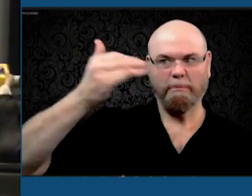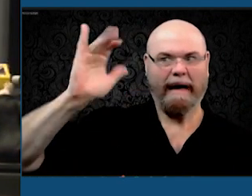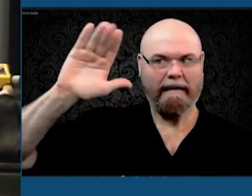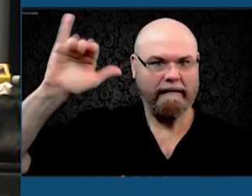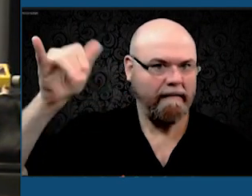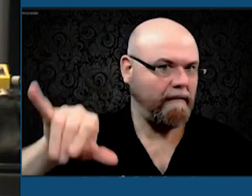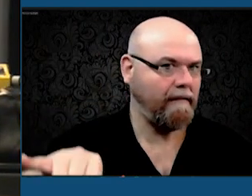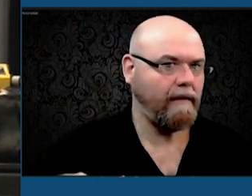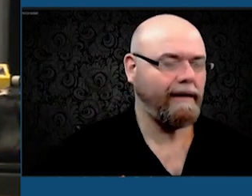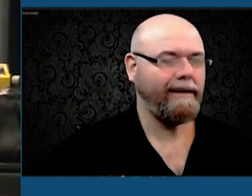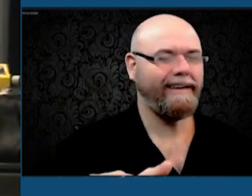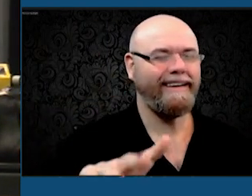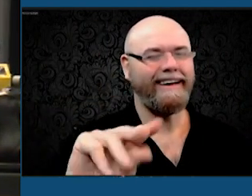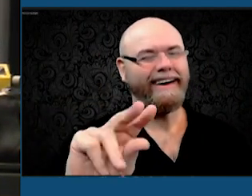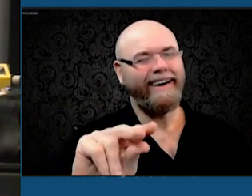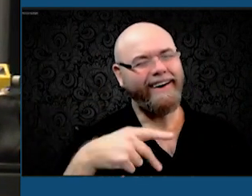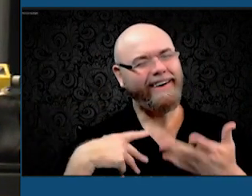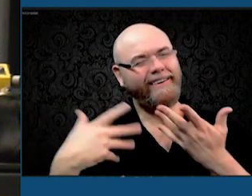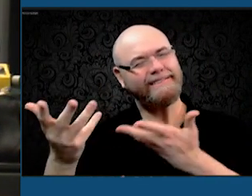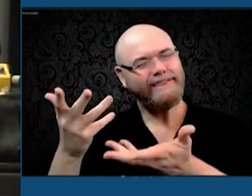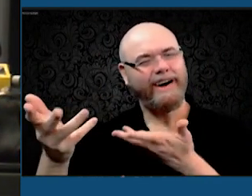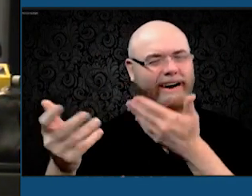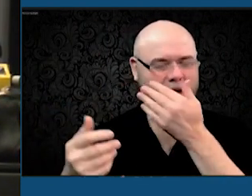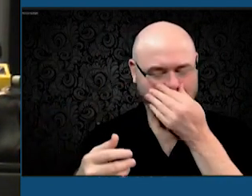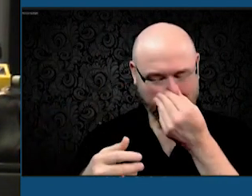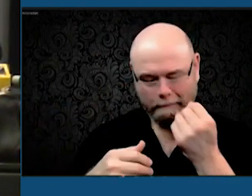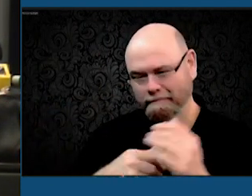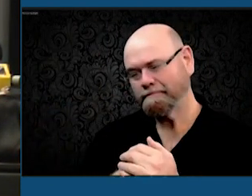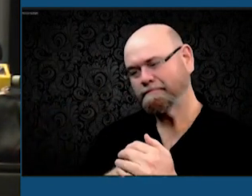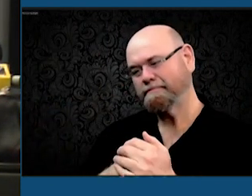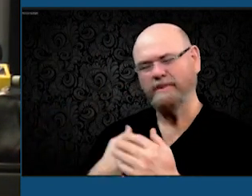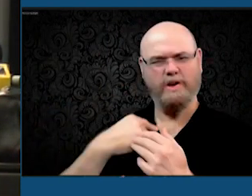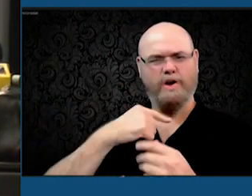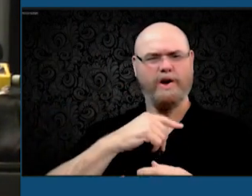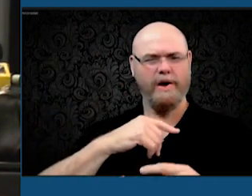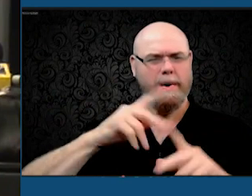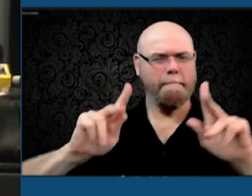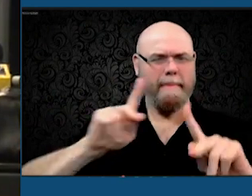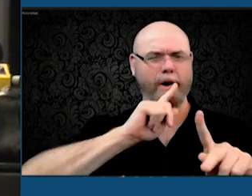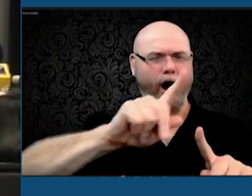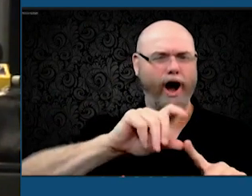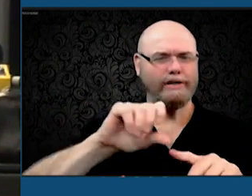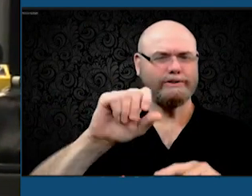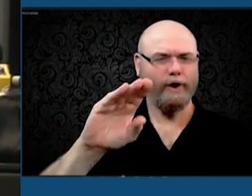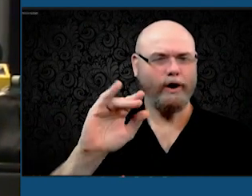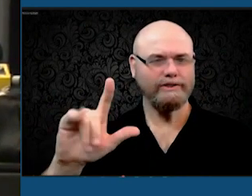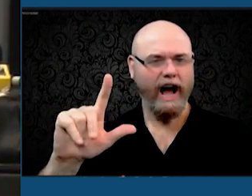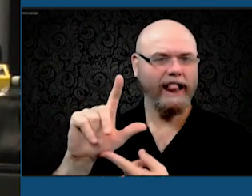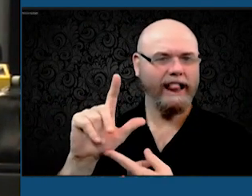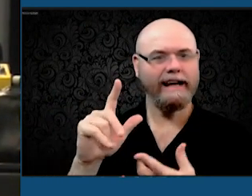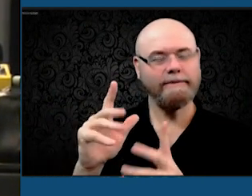that, right? We talk to people. We are social creatures. We want to be in relationship. We want to connect with